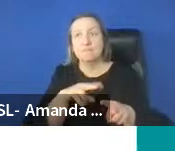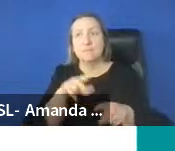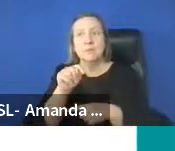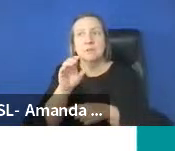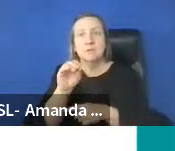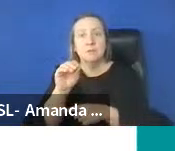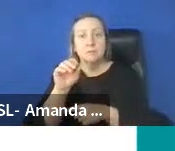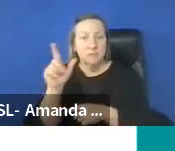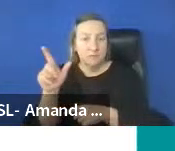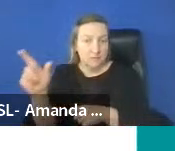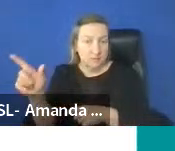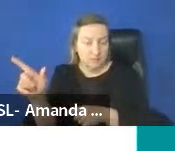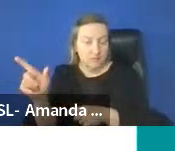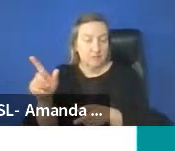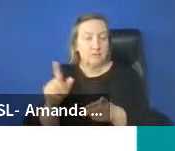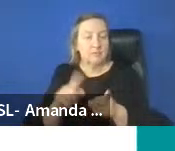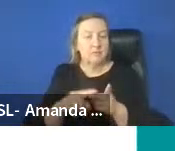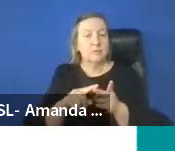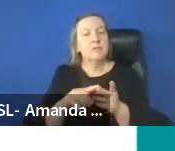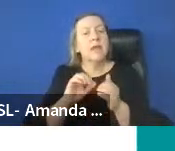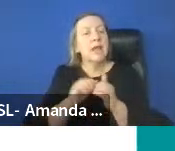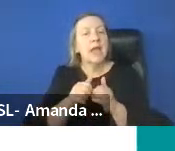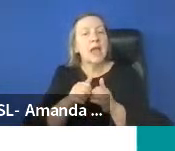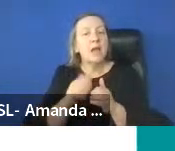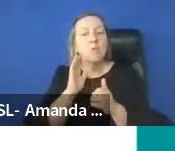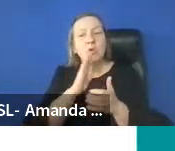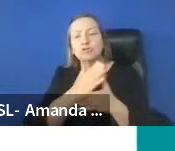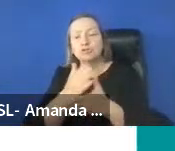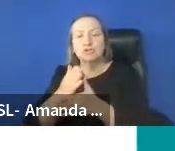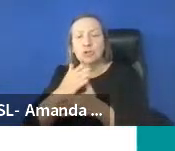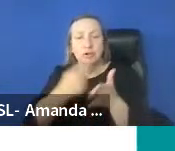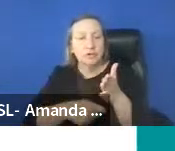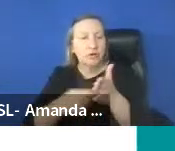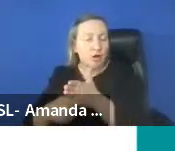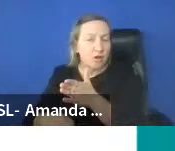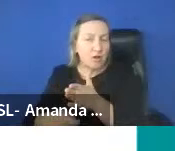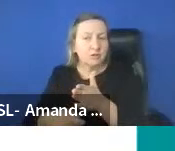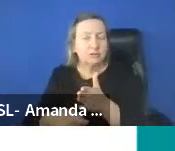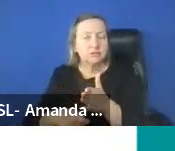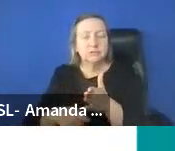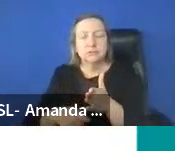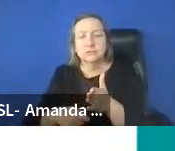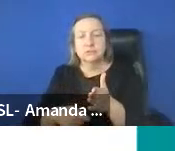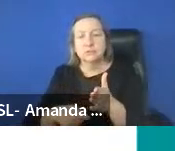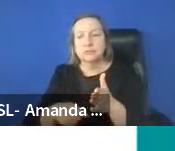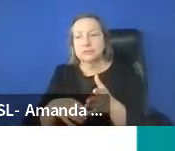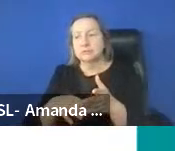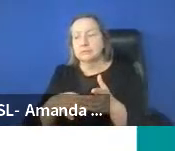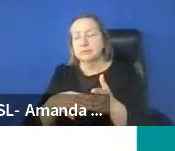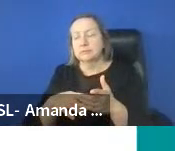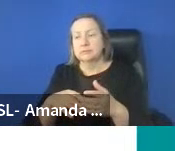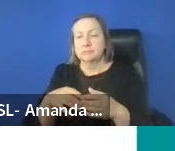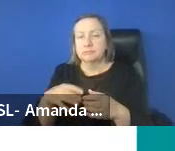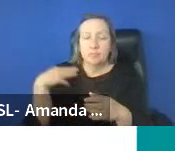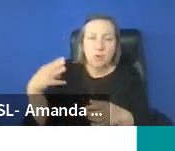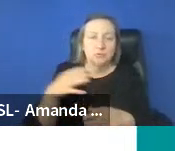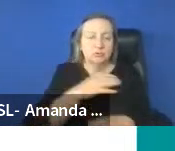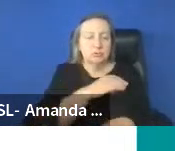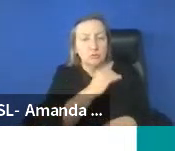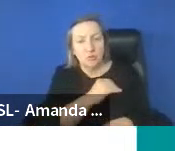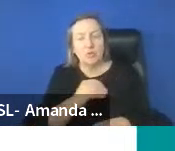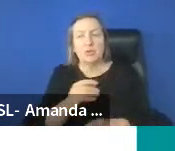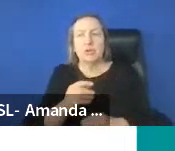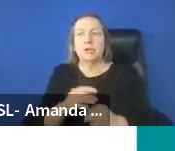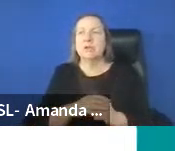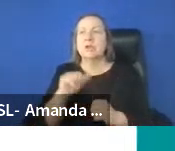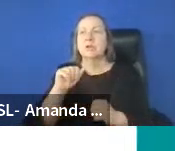tolling, how costs will be shared on either side of the river. The auxiliary lanes was another